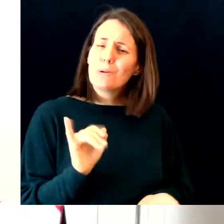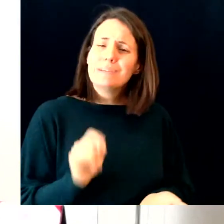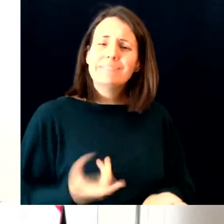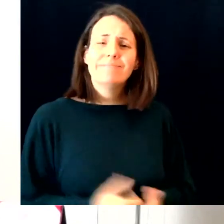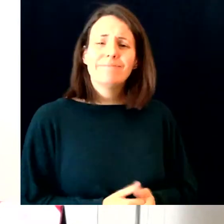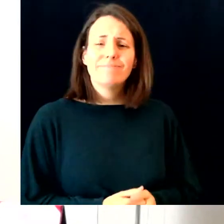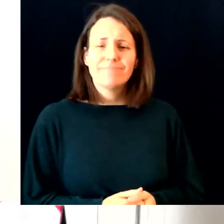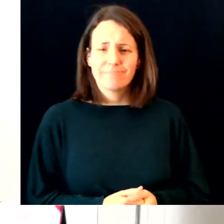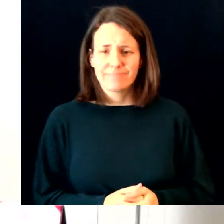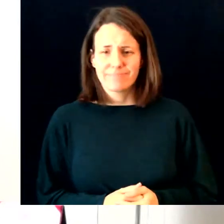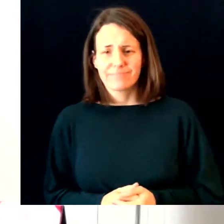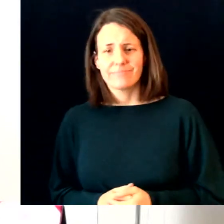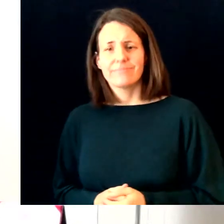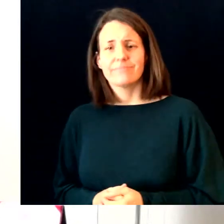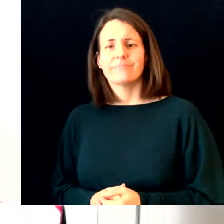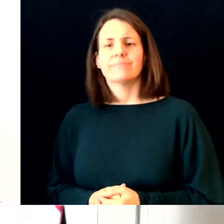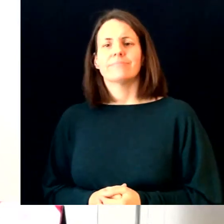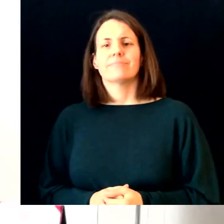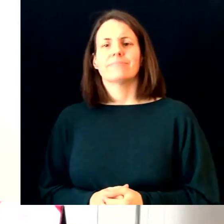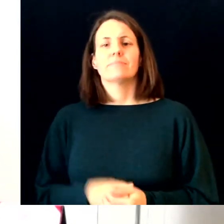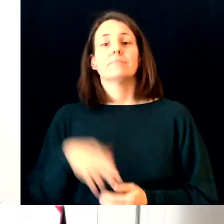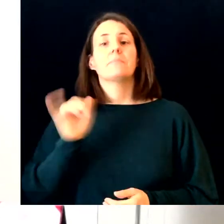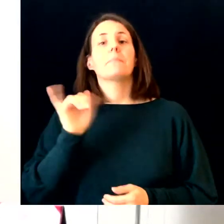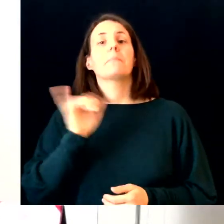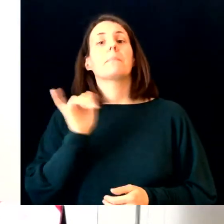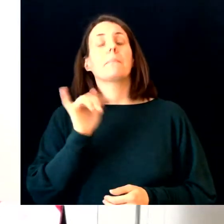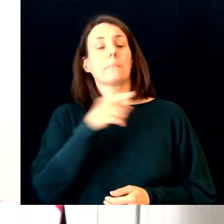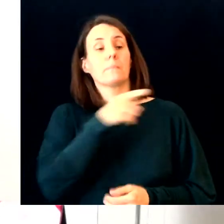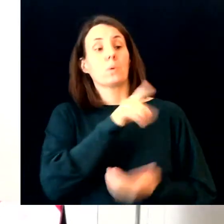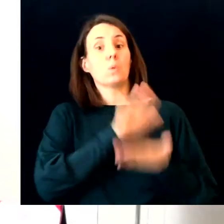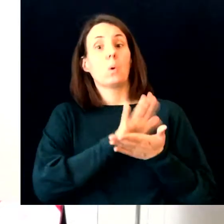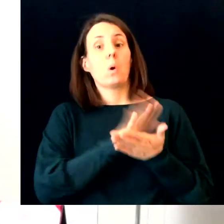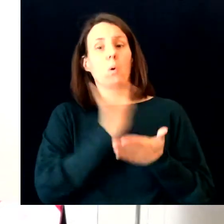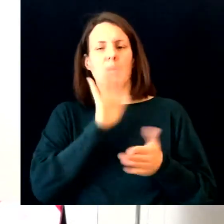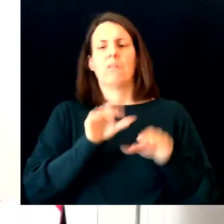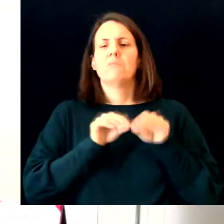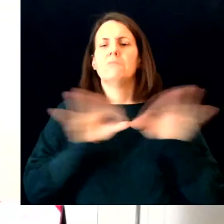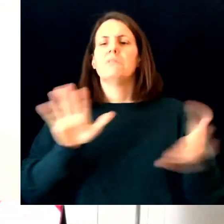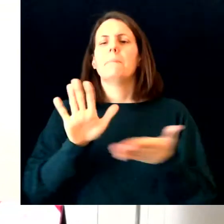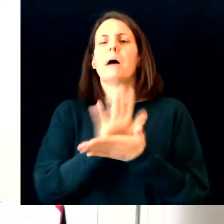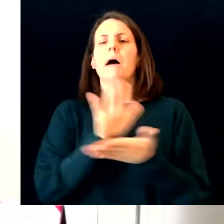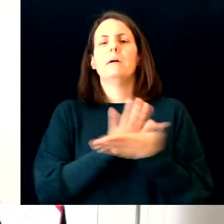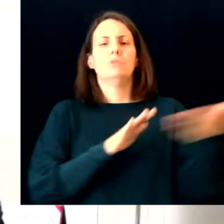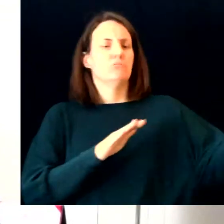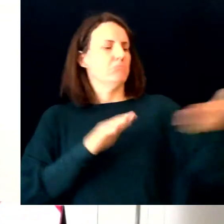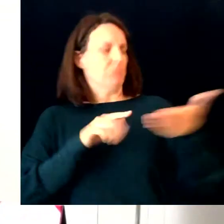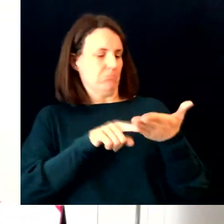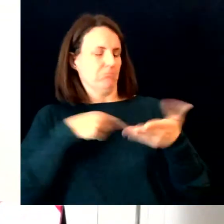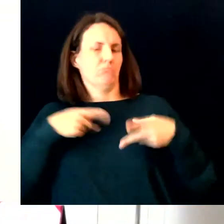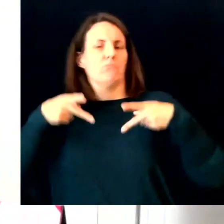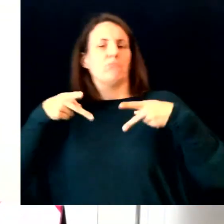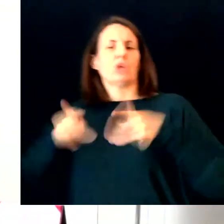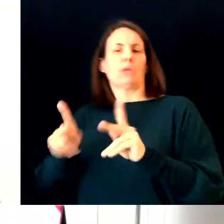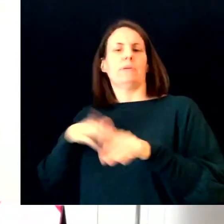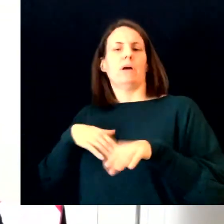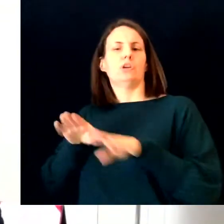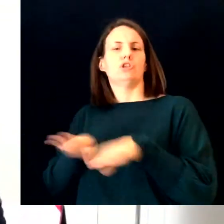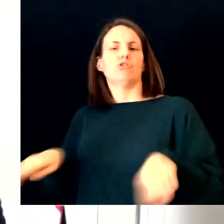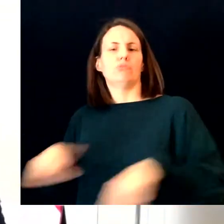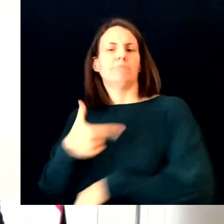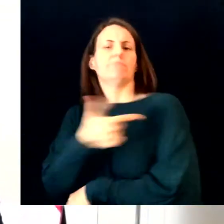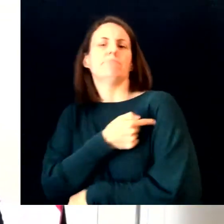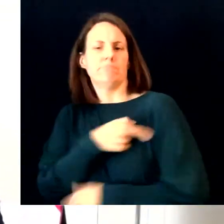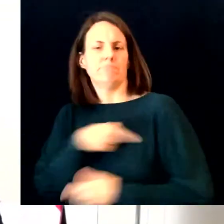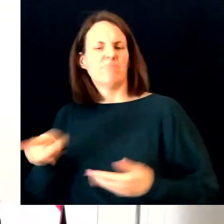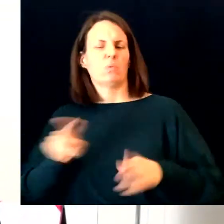authorizing your child to be tested on site, we're asking that you participate in that process. virus. Testing is really, really crucial